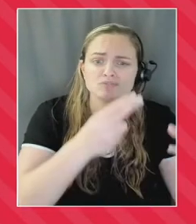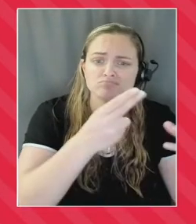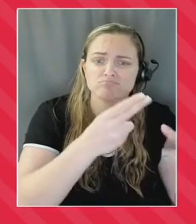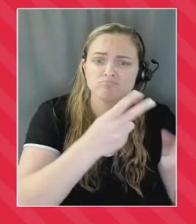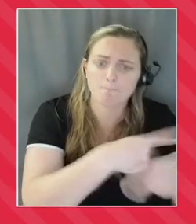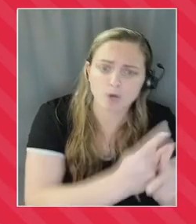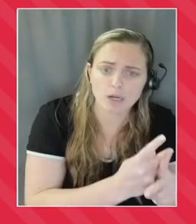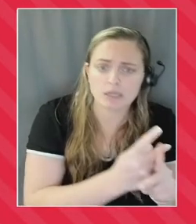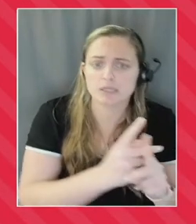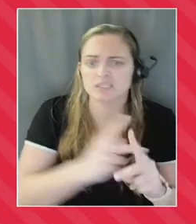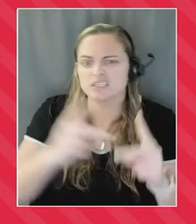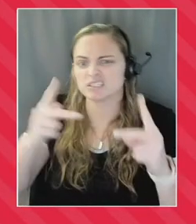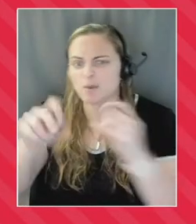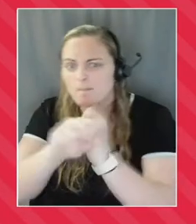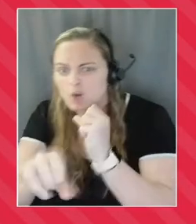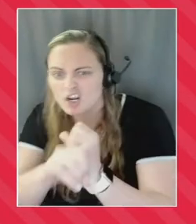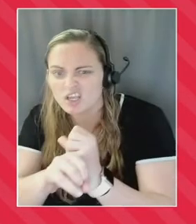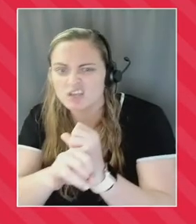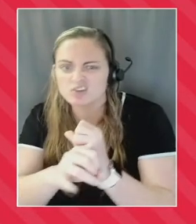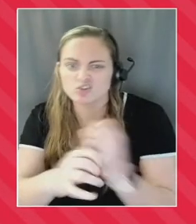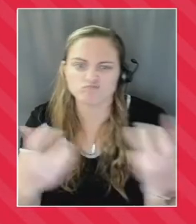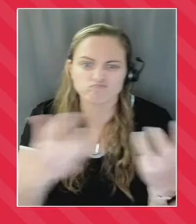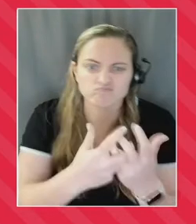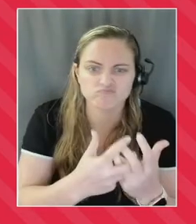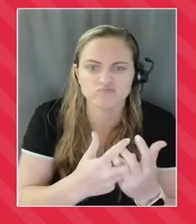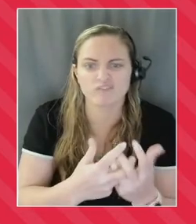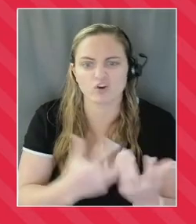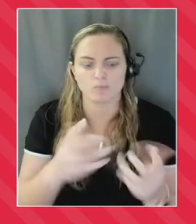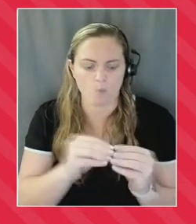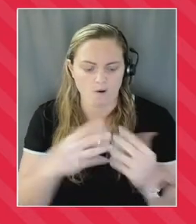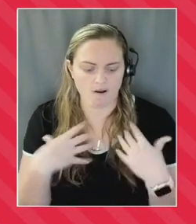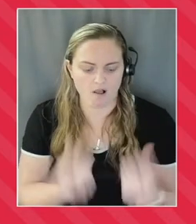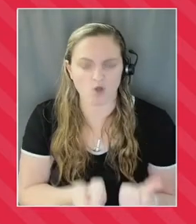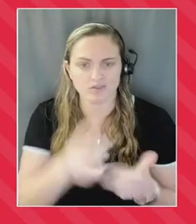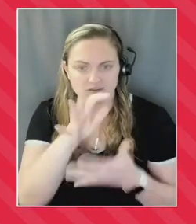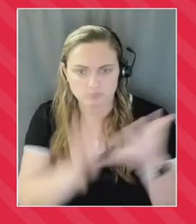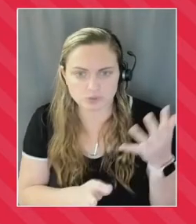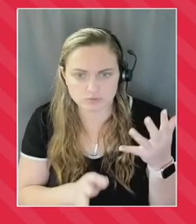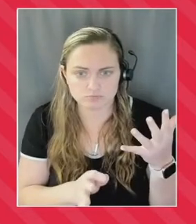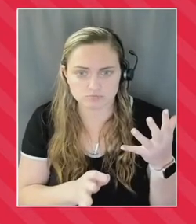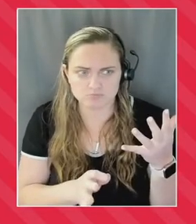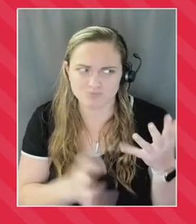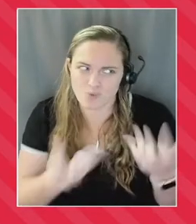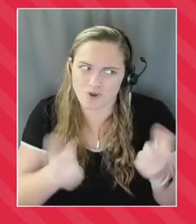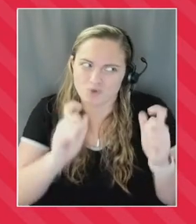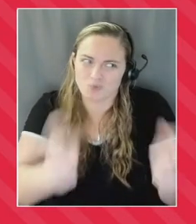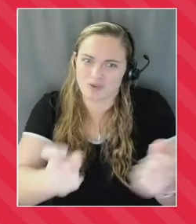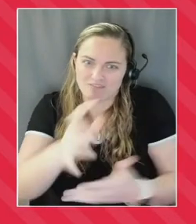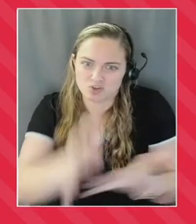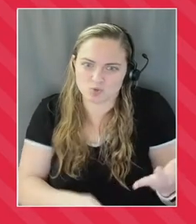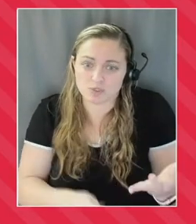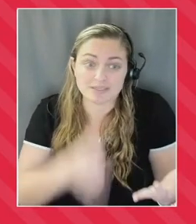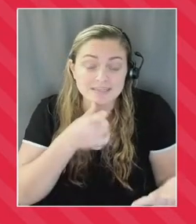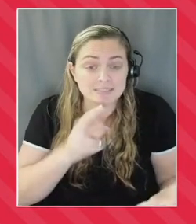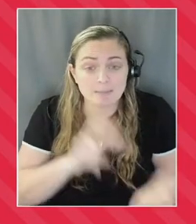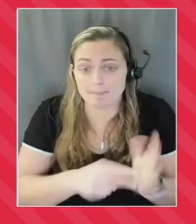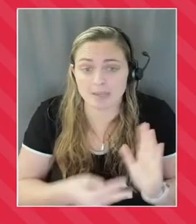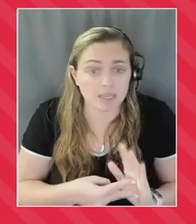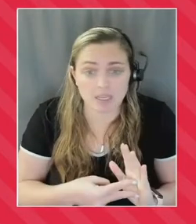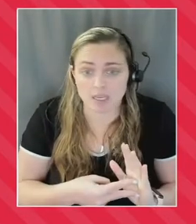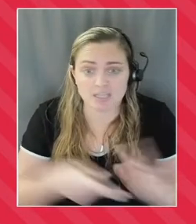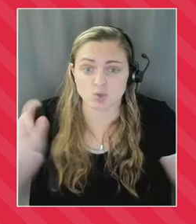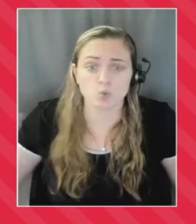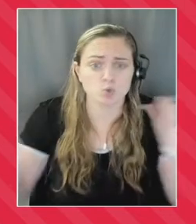toward healthier choices. And that said, we believe in giving customers a choice. So it doesn't mean to say it's going to be extreme and all or